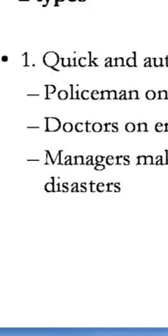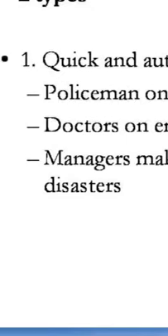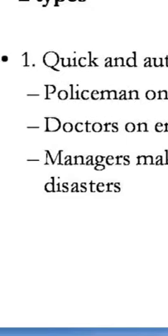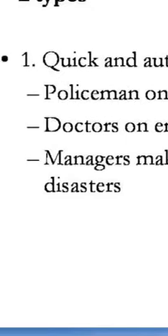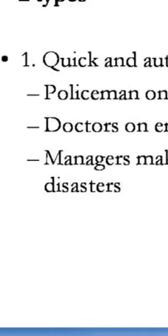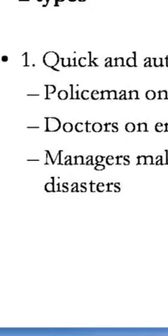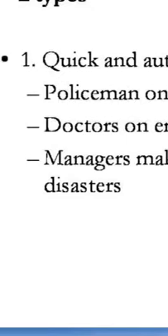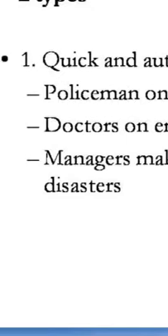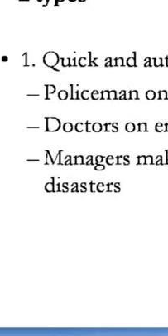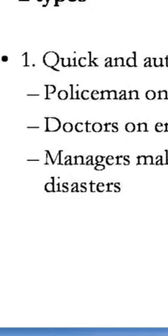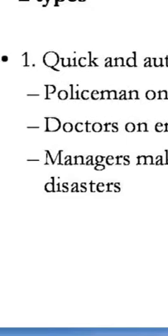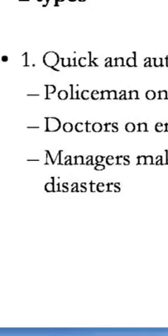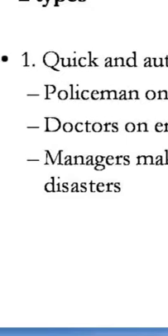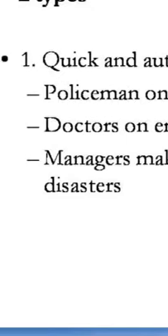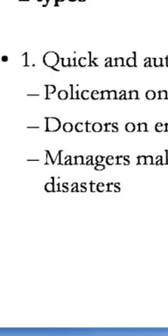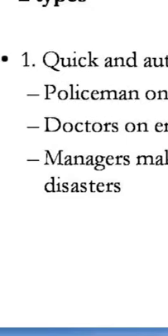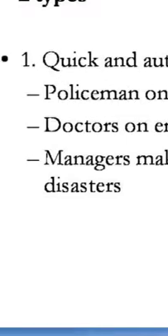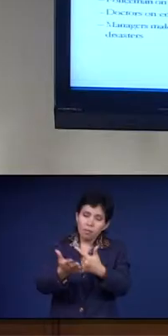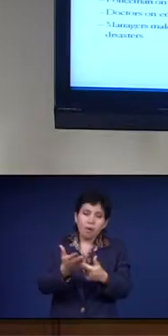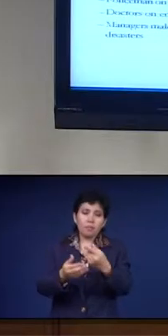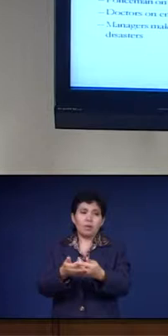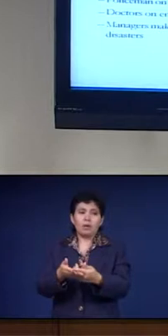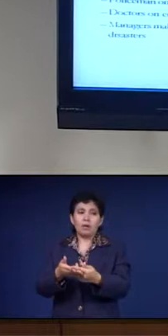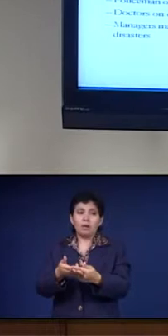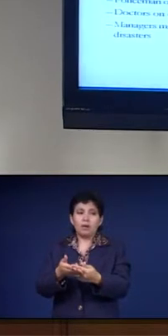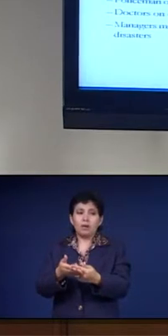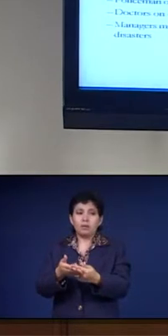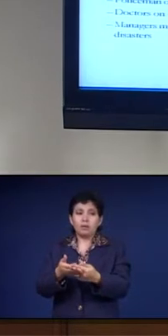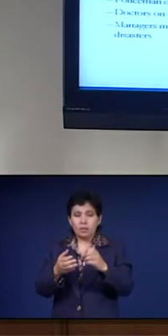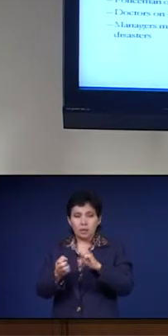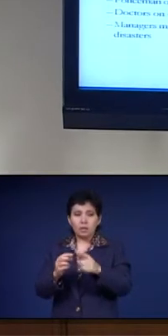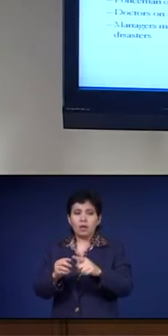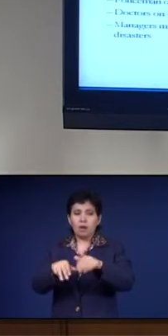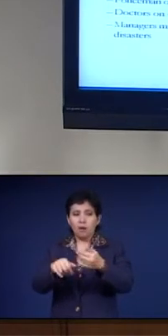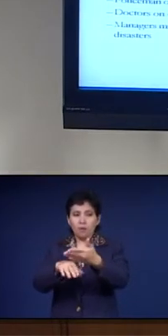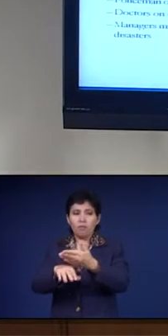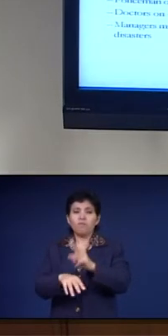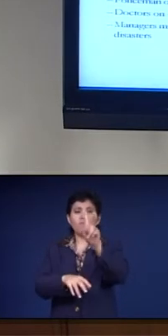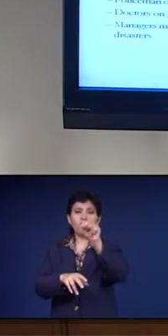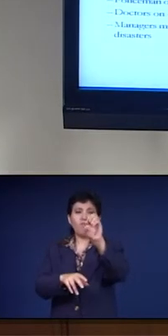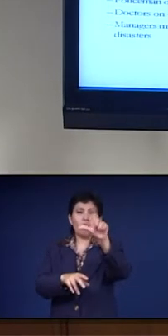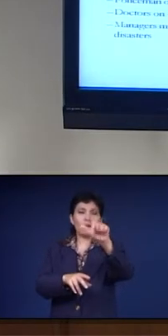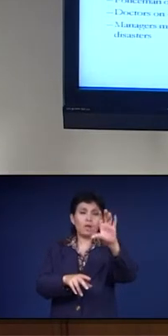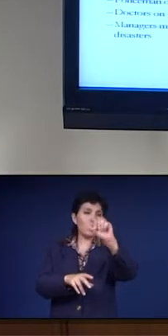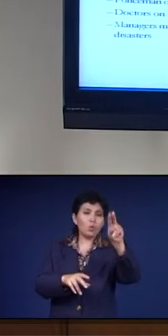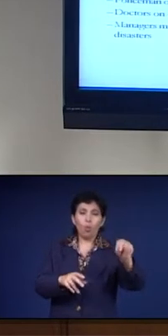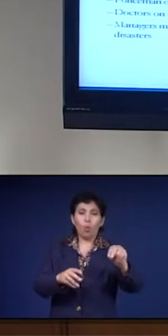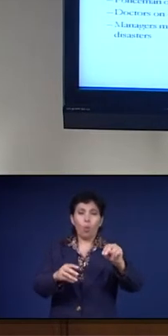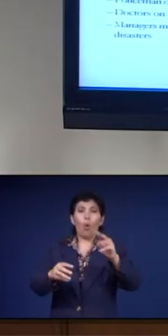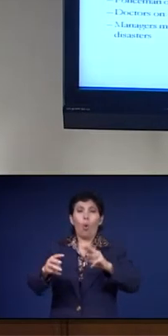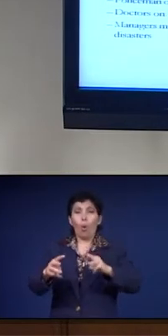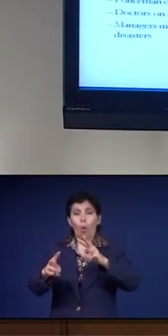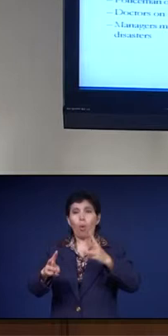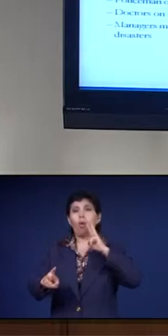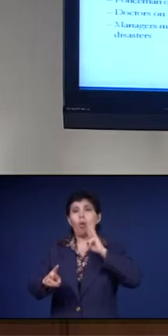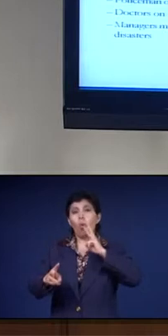decisions on sudden disaster, on the eruption of volcano ash or tsunamis. They need to